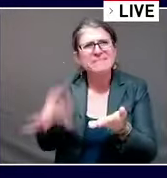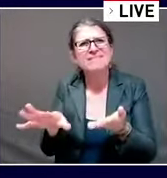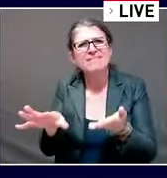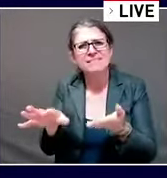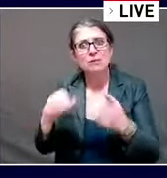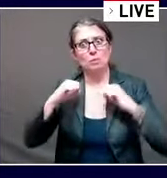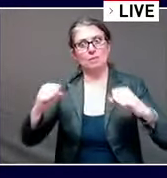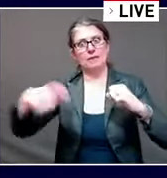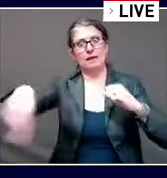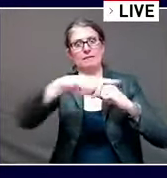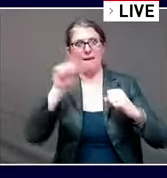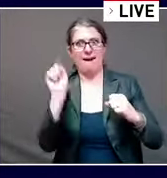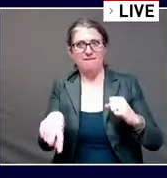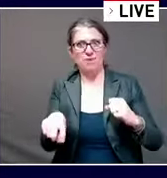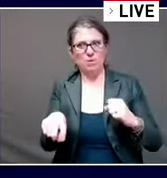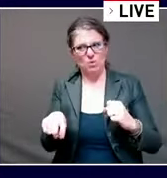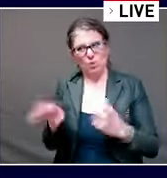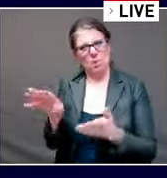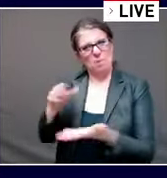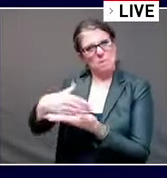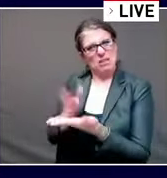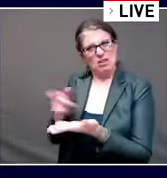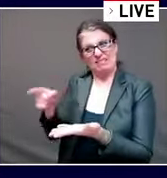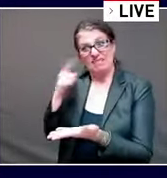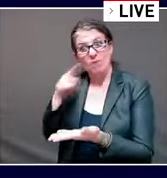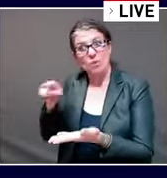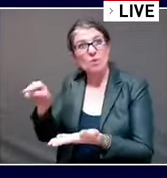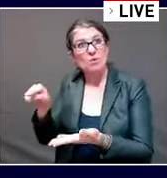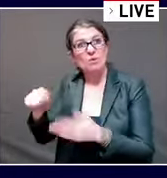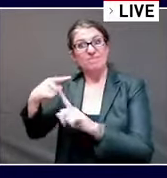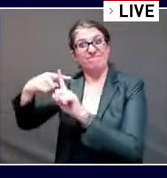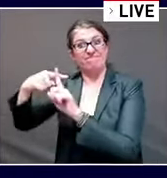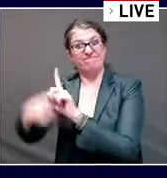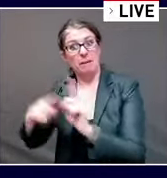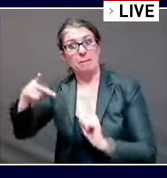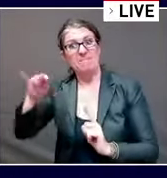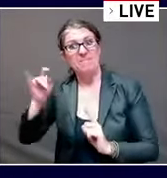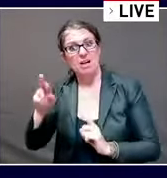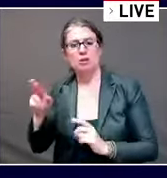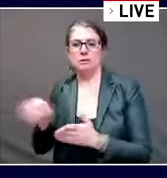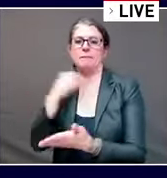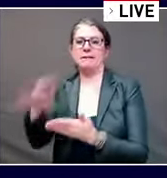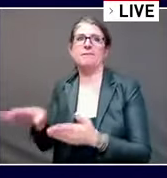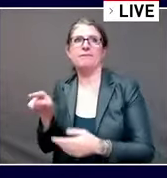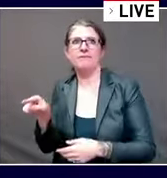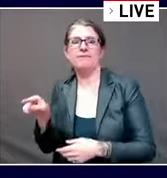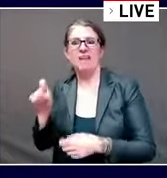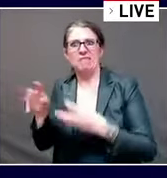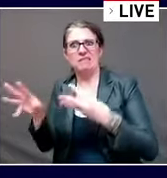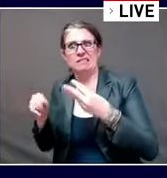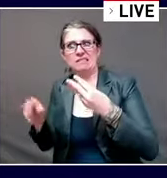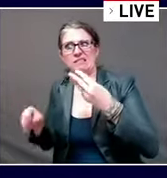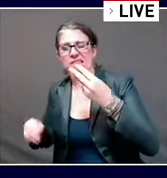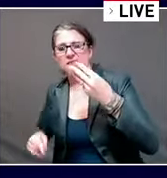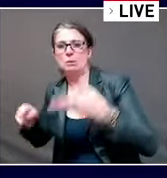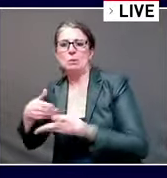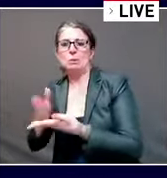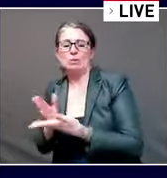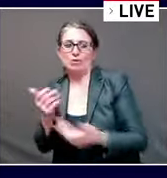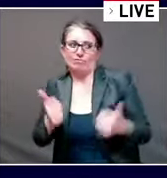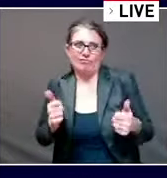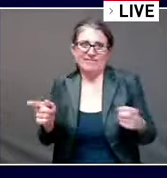one pathway with respect to expenditures. If they don't, then it goes in another way. Okay. And then just one other